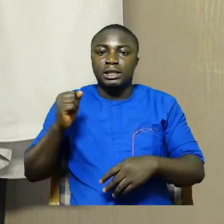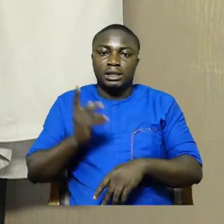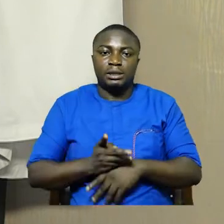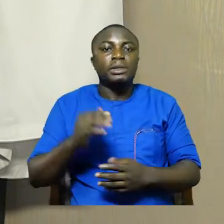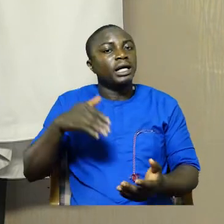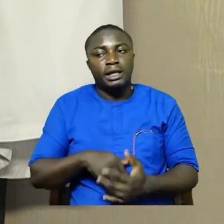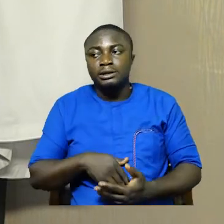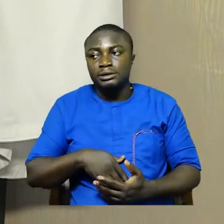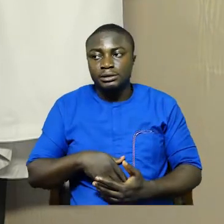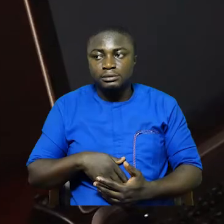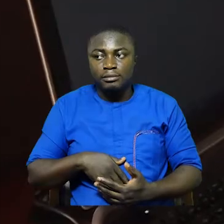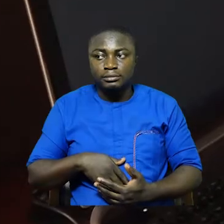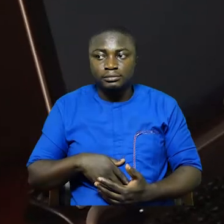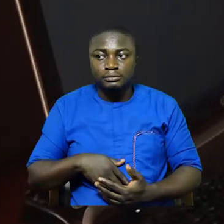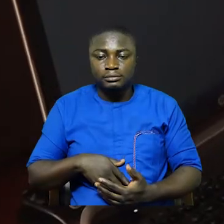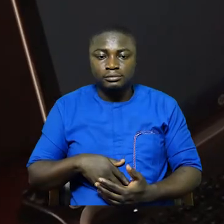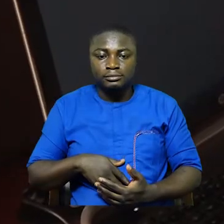life cannot be sustained again.